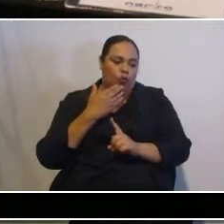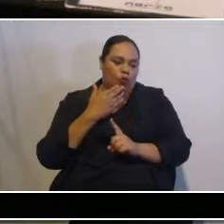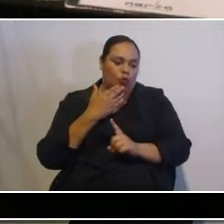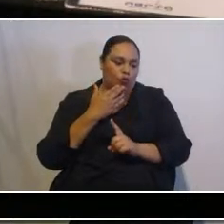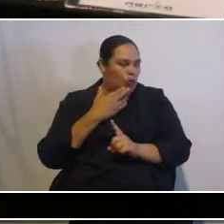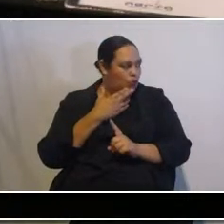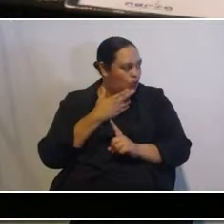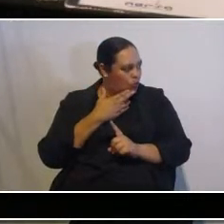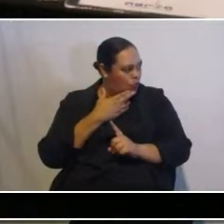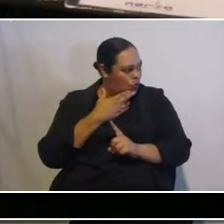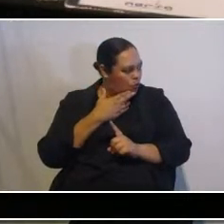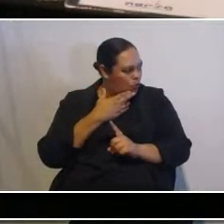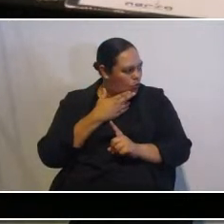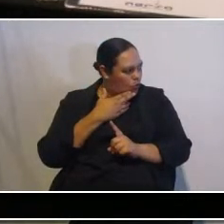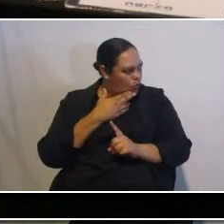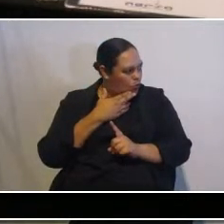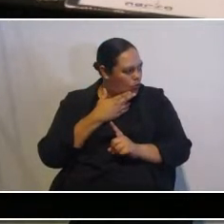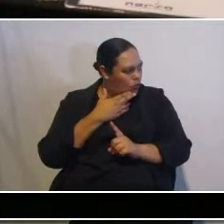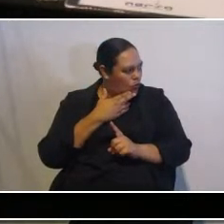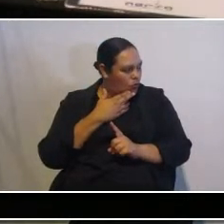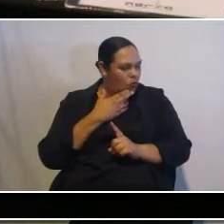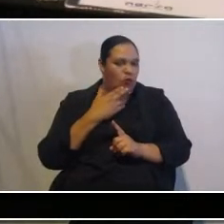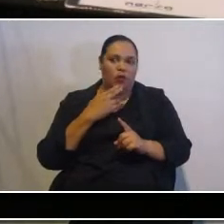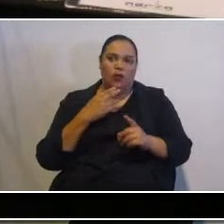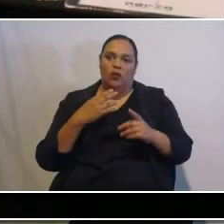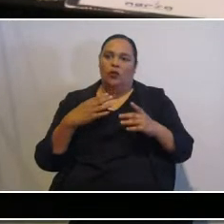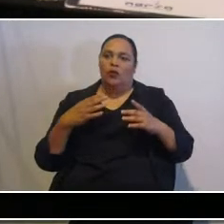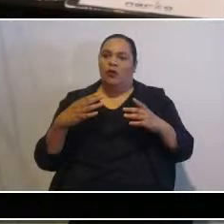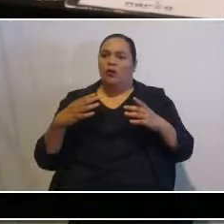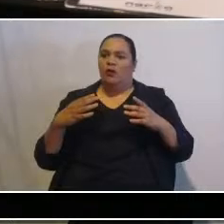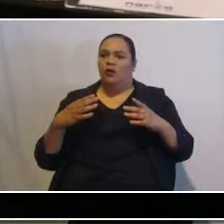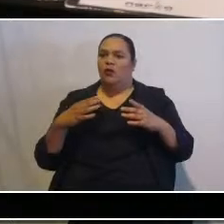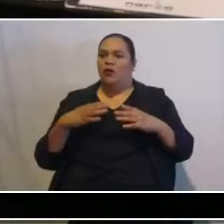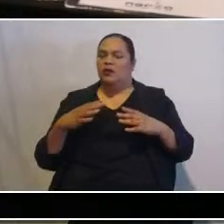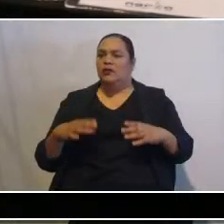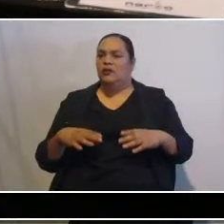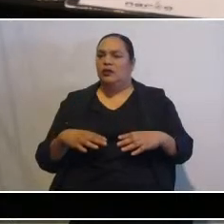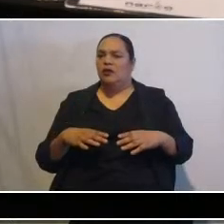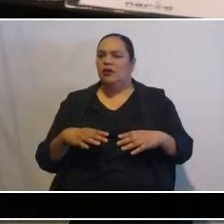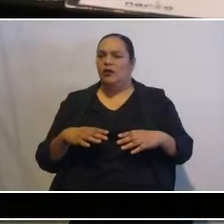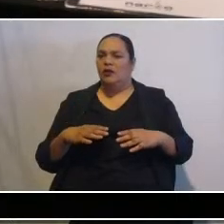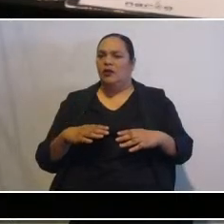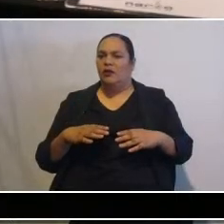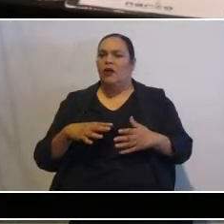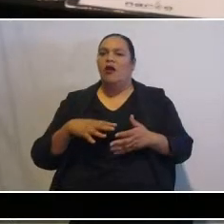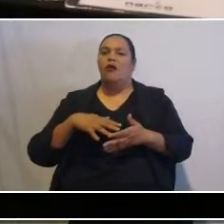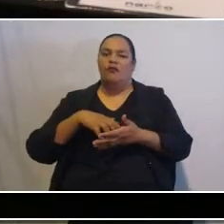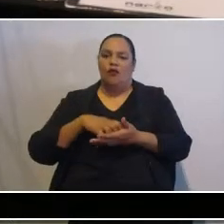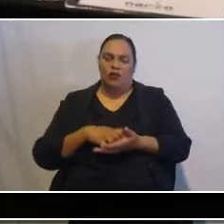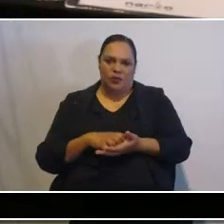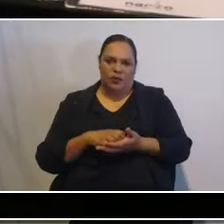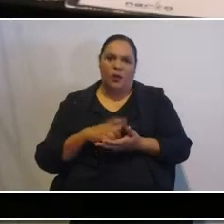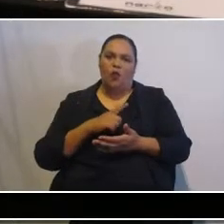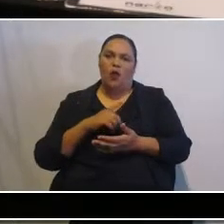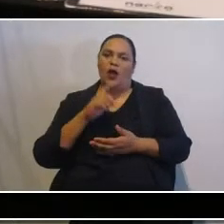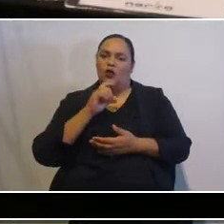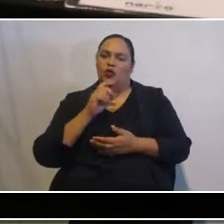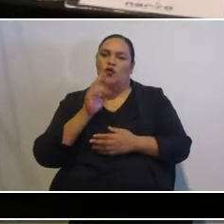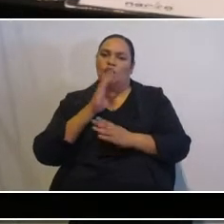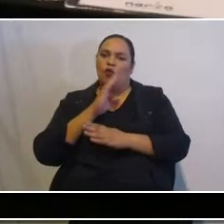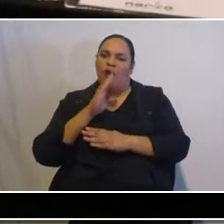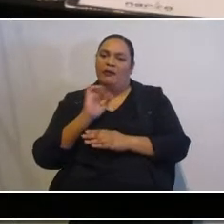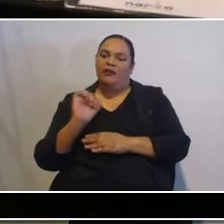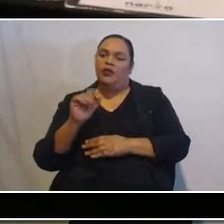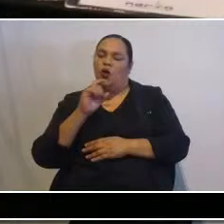the vulnerable consumers. Why using private securities that are asking